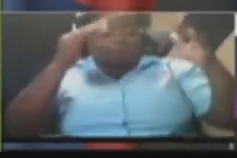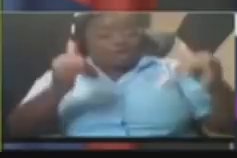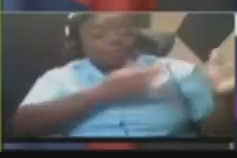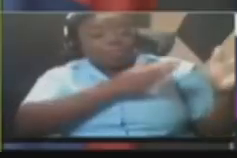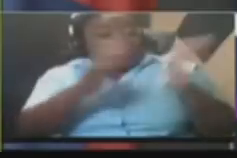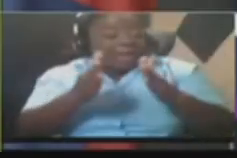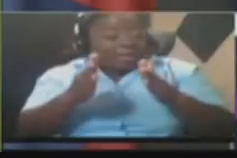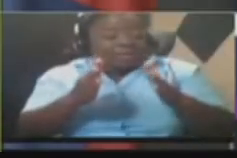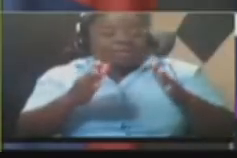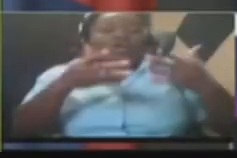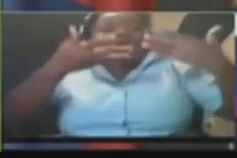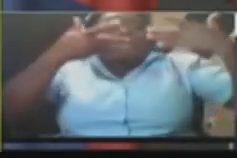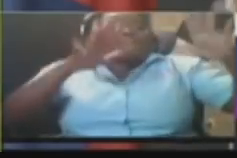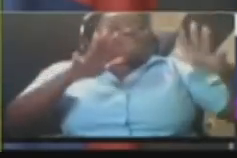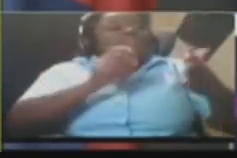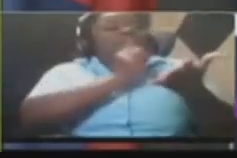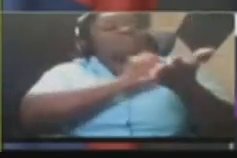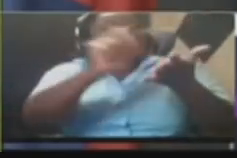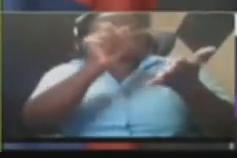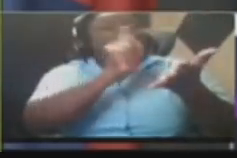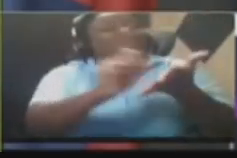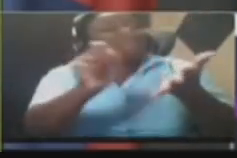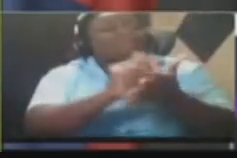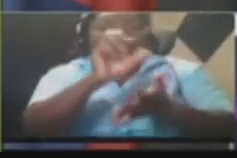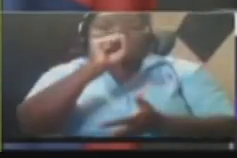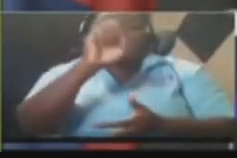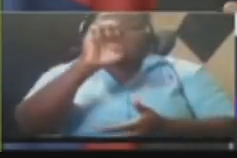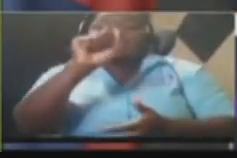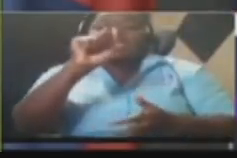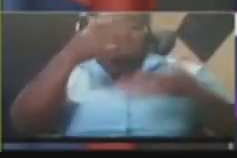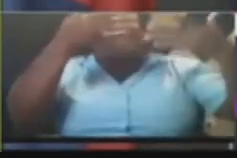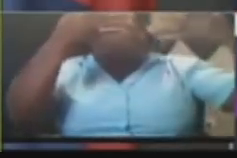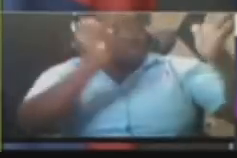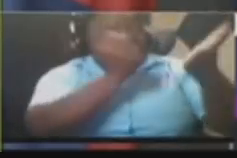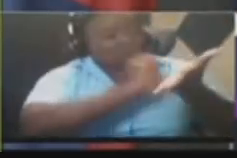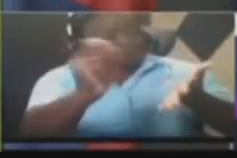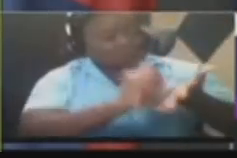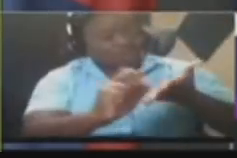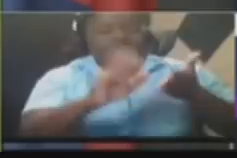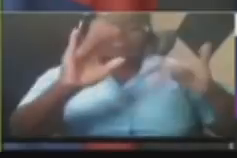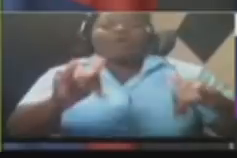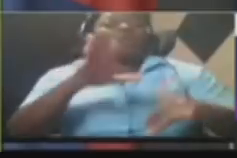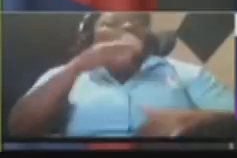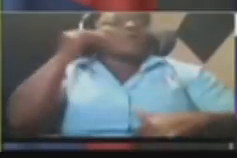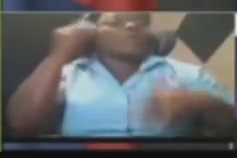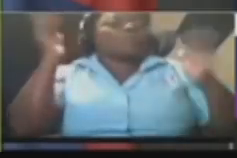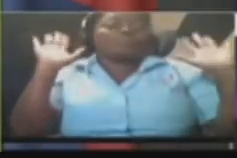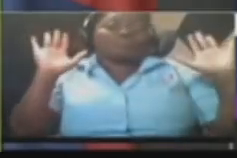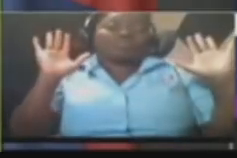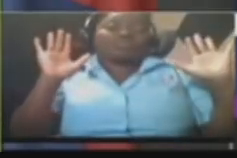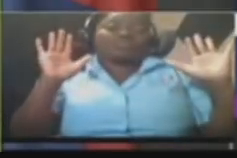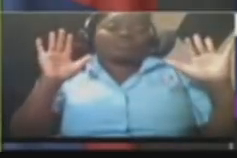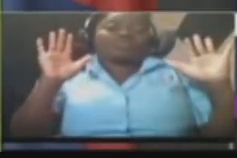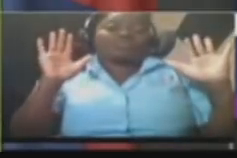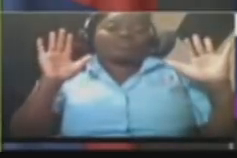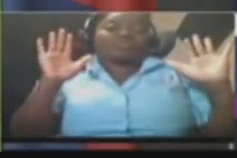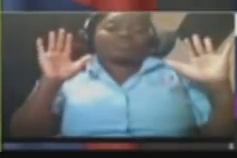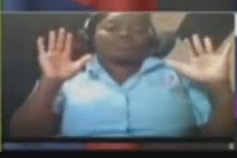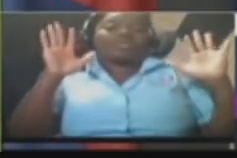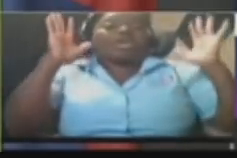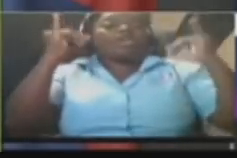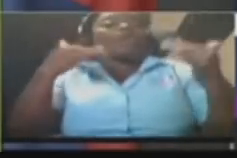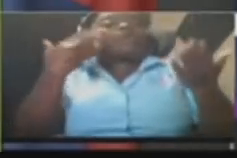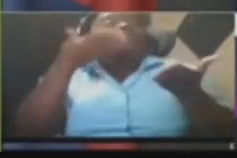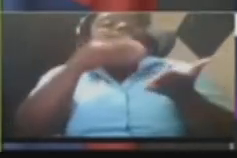our children's exam in hand being marked now, and they're back home. That exam took place very well. We are aiming to be